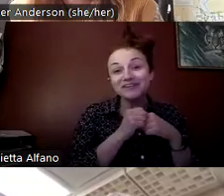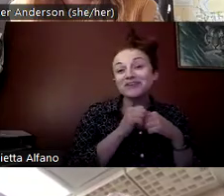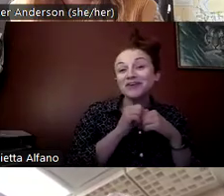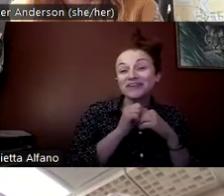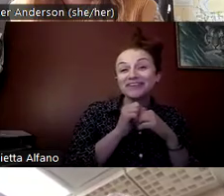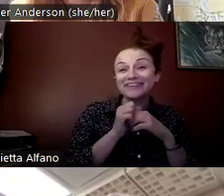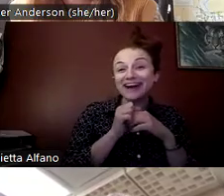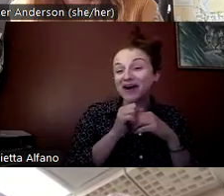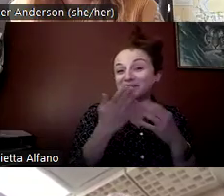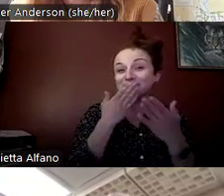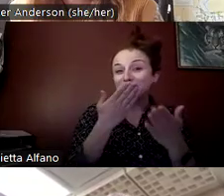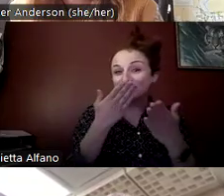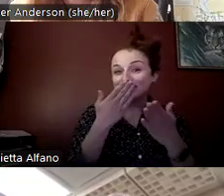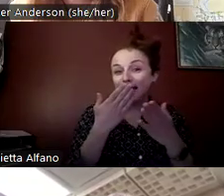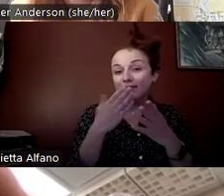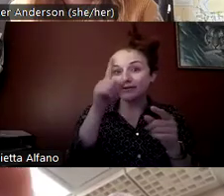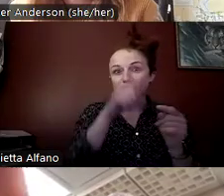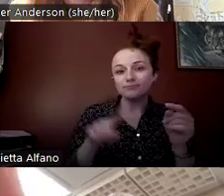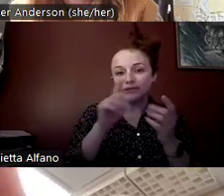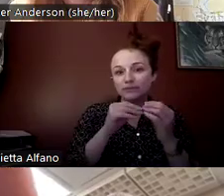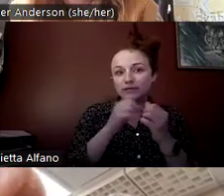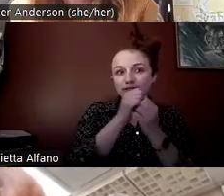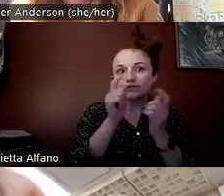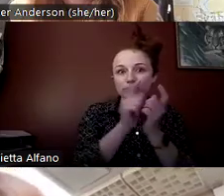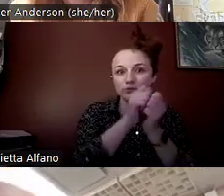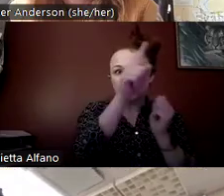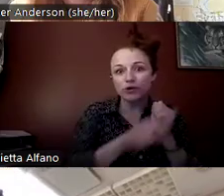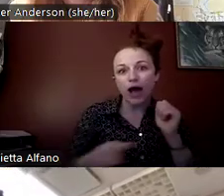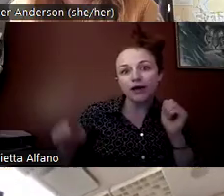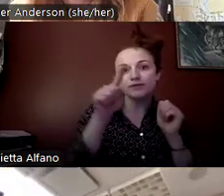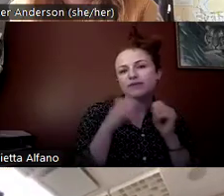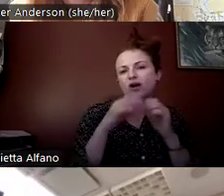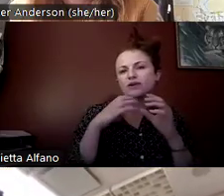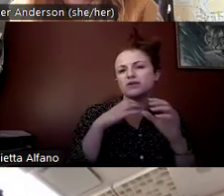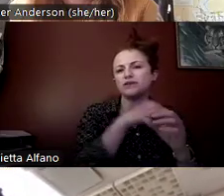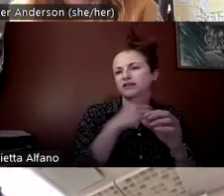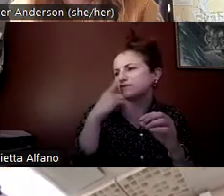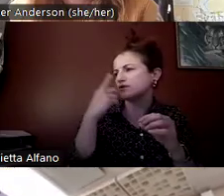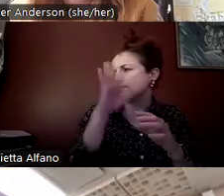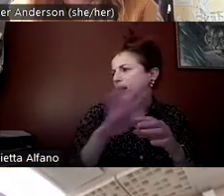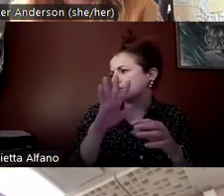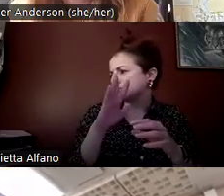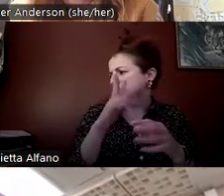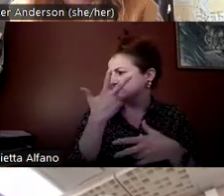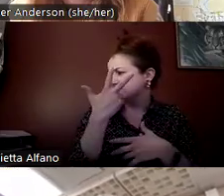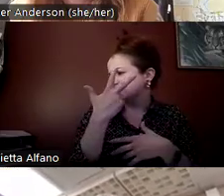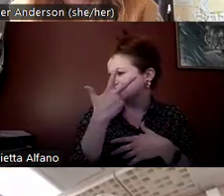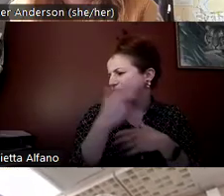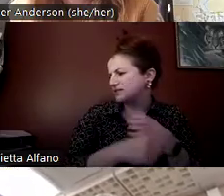years. So it's been great having these meetings to meet with you guys. I've been on the committee for